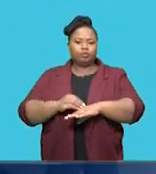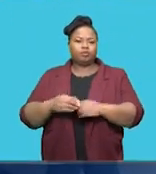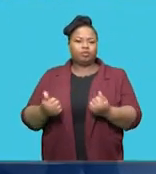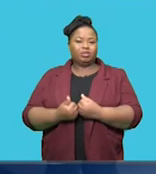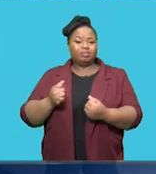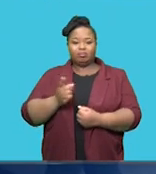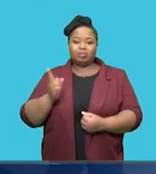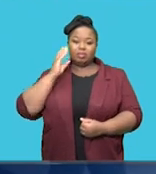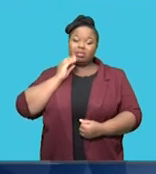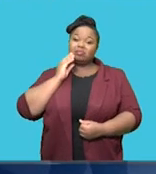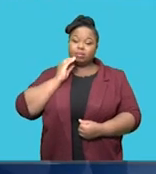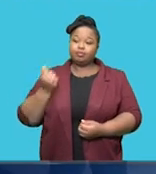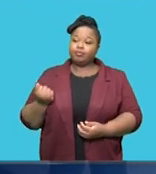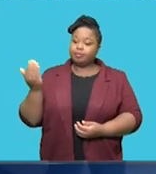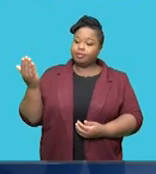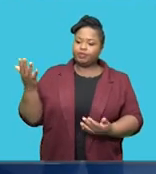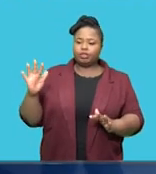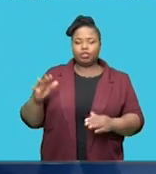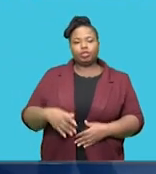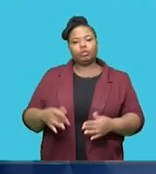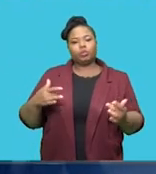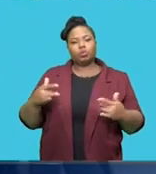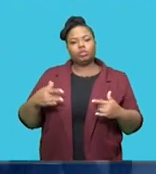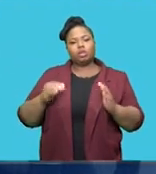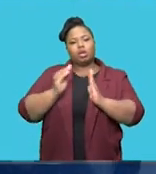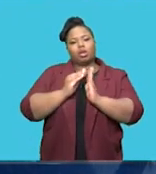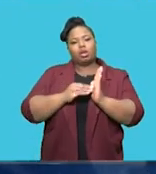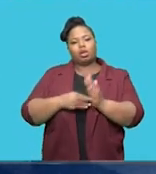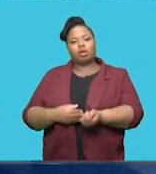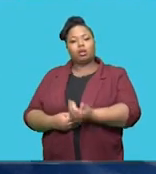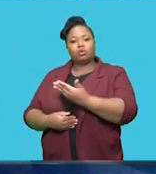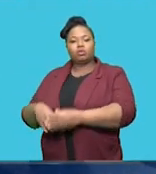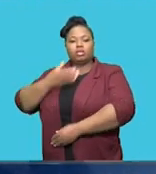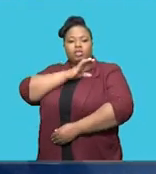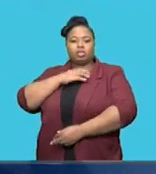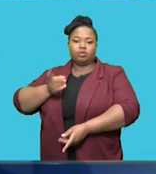basis. They have submitted a memorandum of concerns to the clinic, and we will